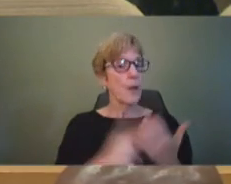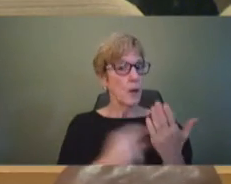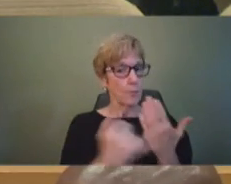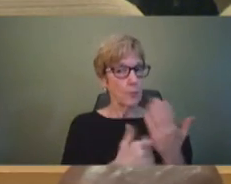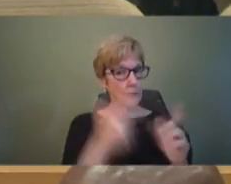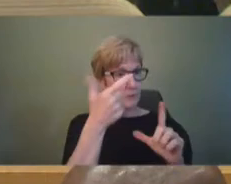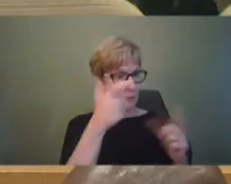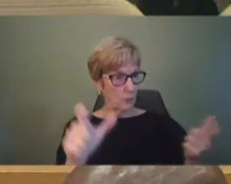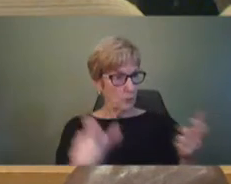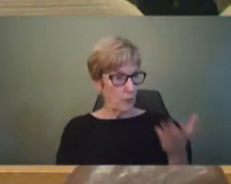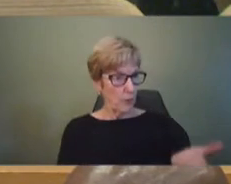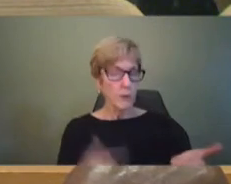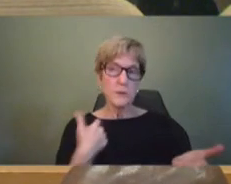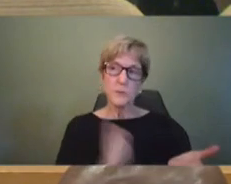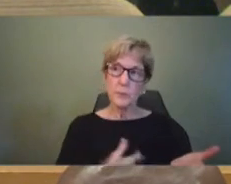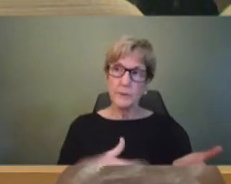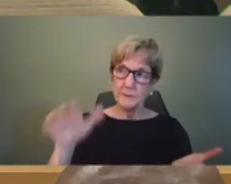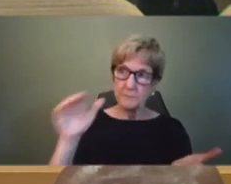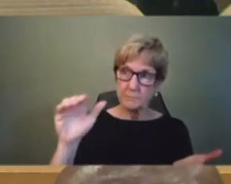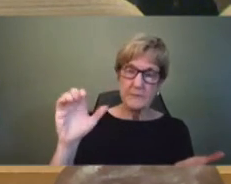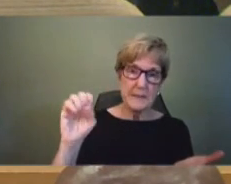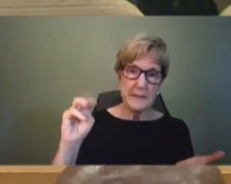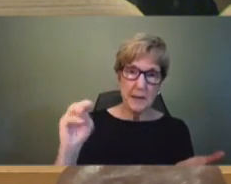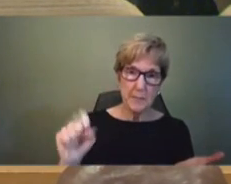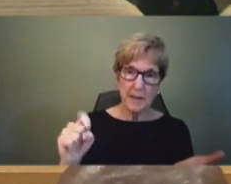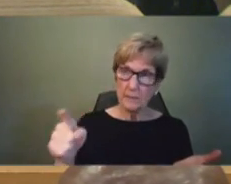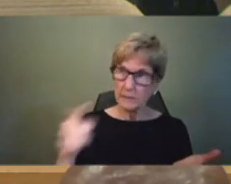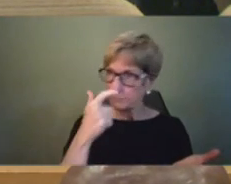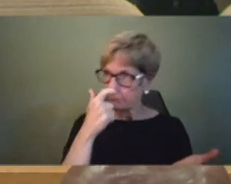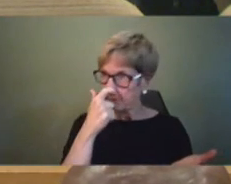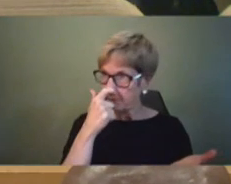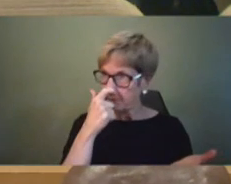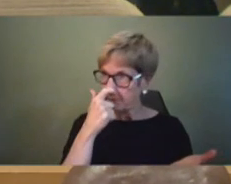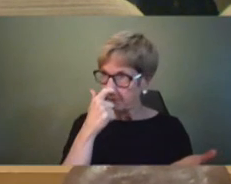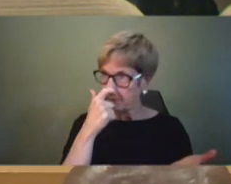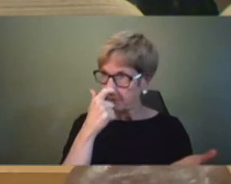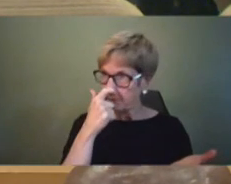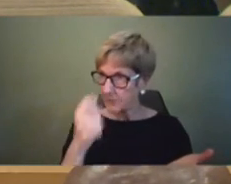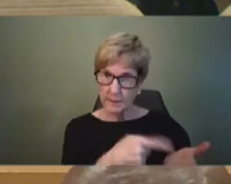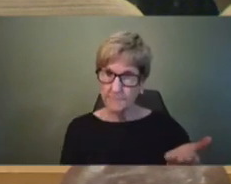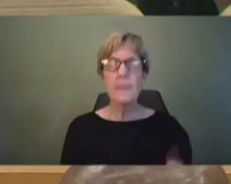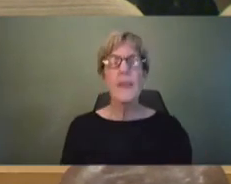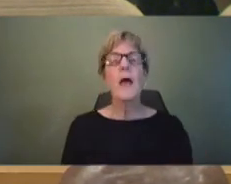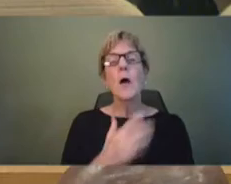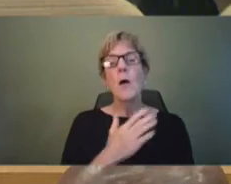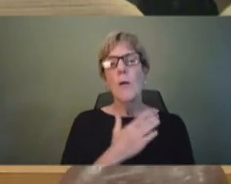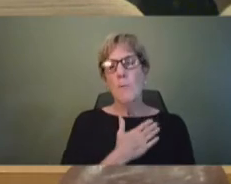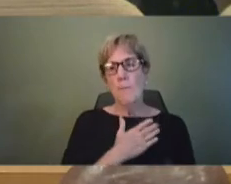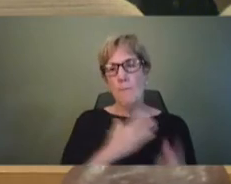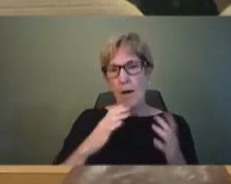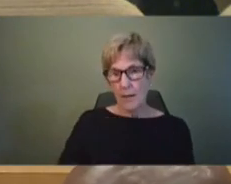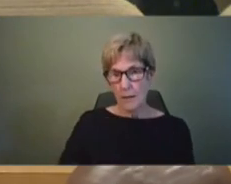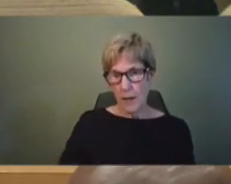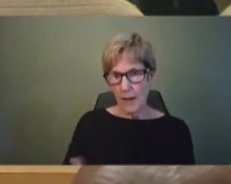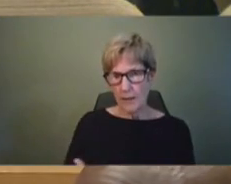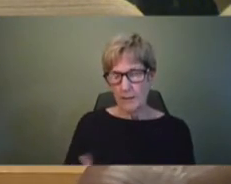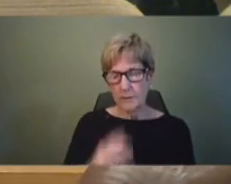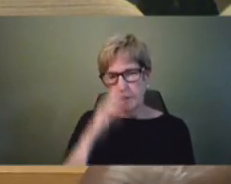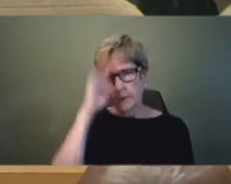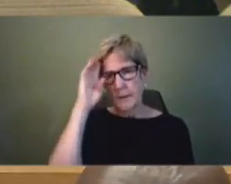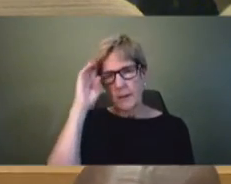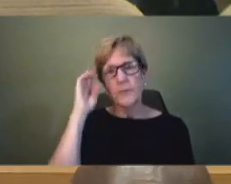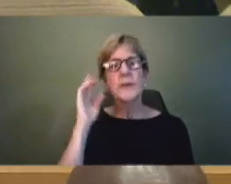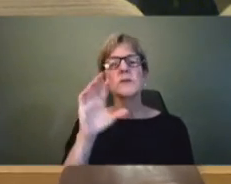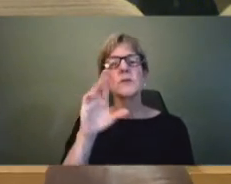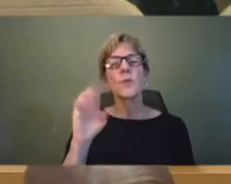we reached out to CMS and ask if they would be interested in the site um so from my client's perspective our resoning proposal